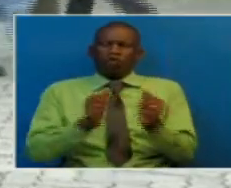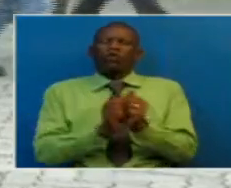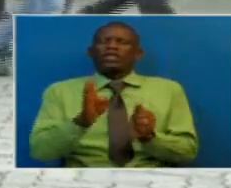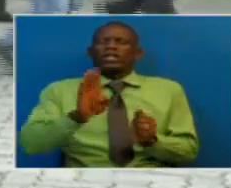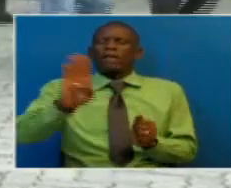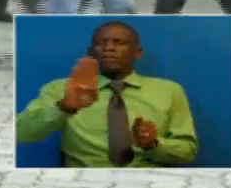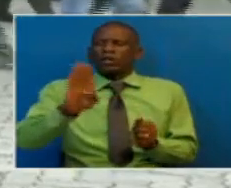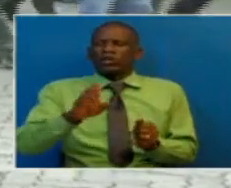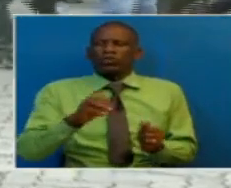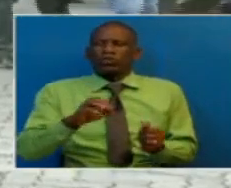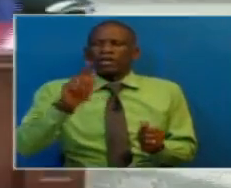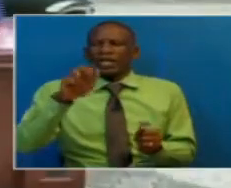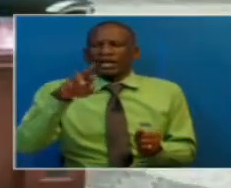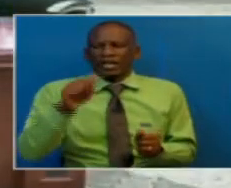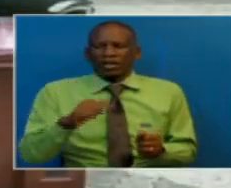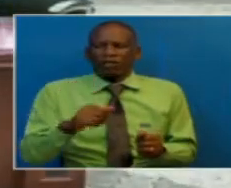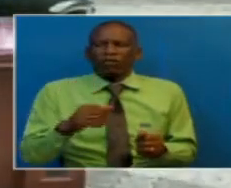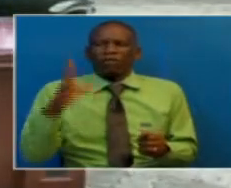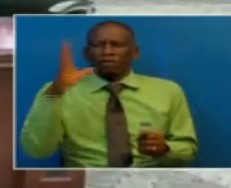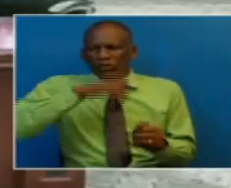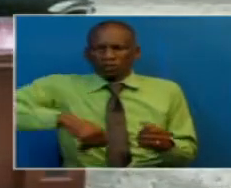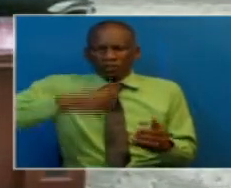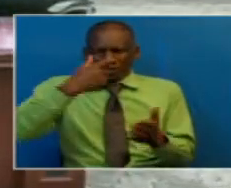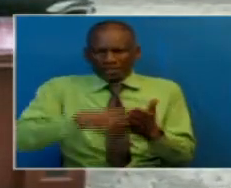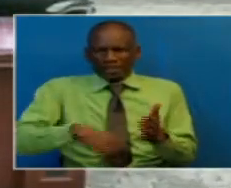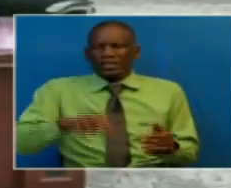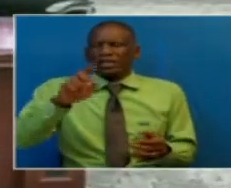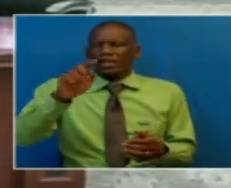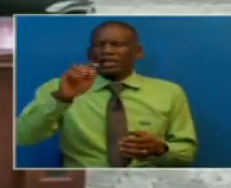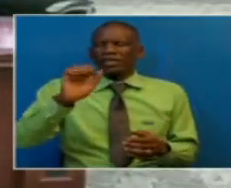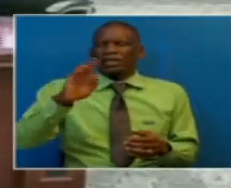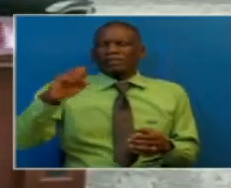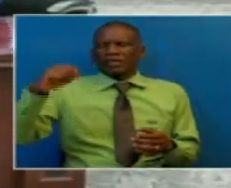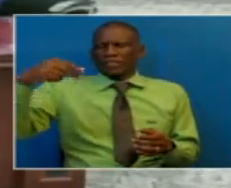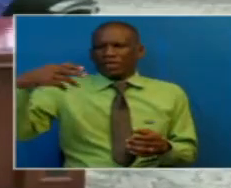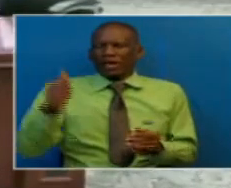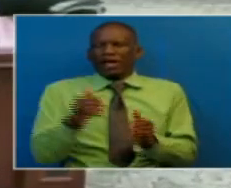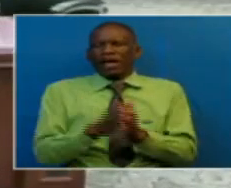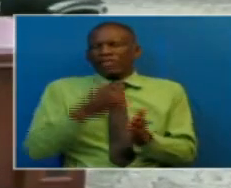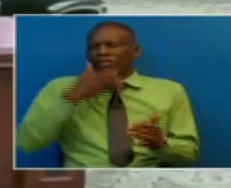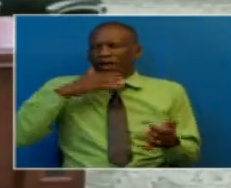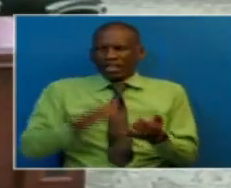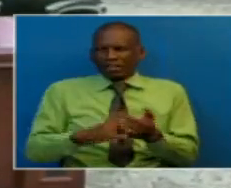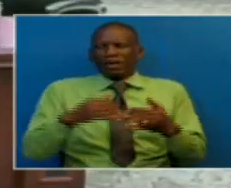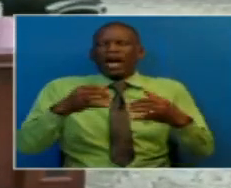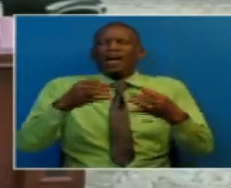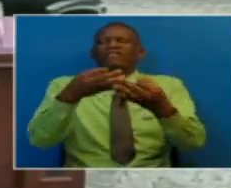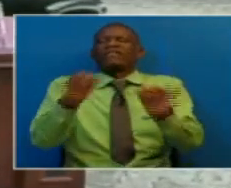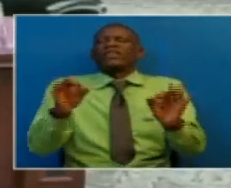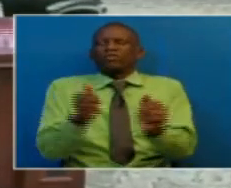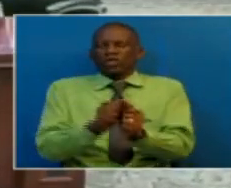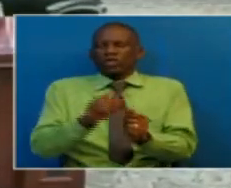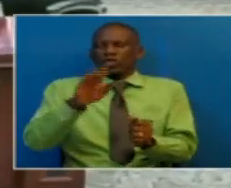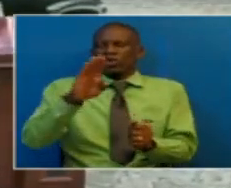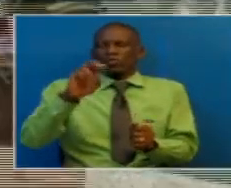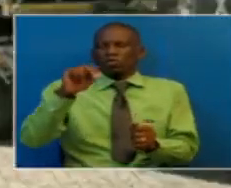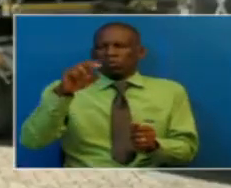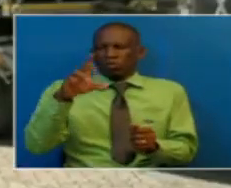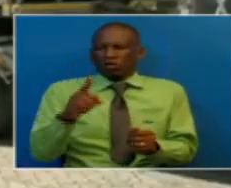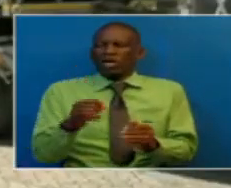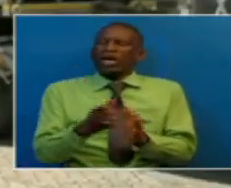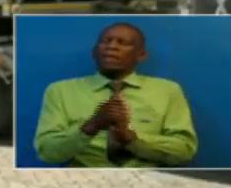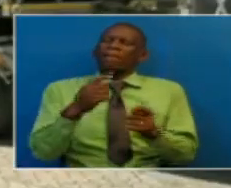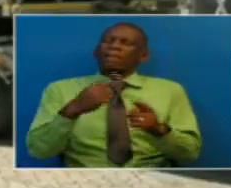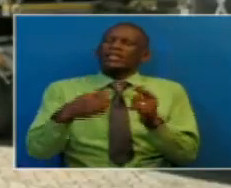shillings in tax evasion. Tabitha and her husband are currently out on bond, but she claims the intensity of her woes rose during